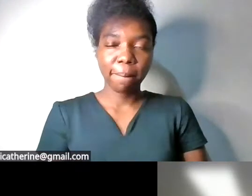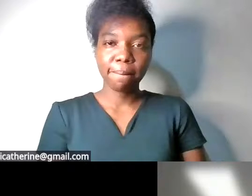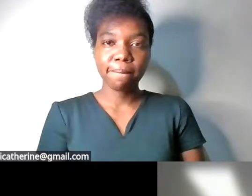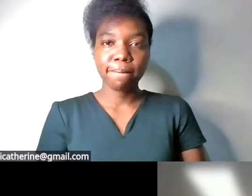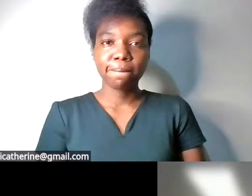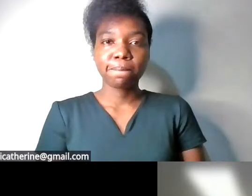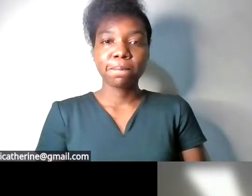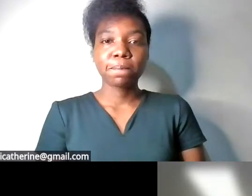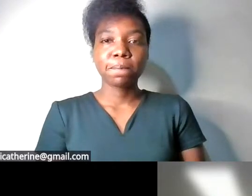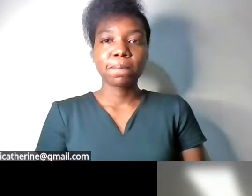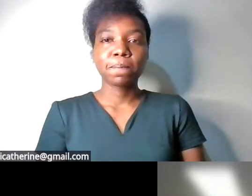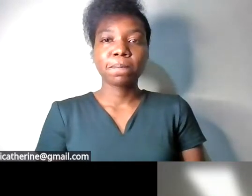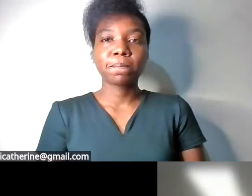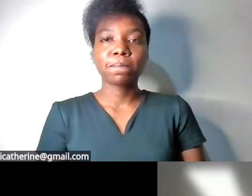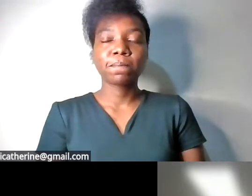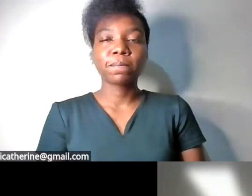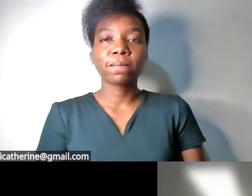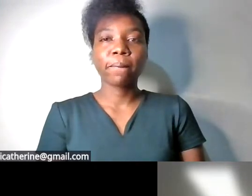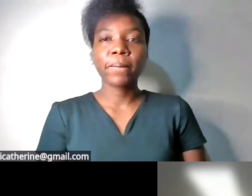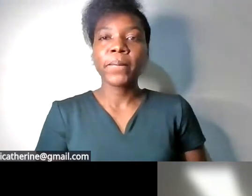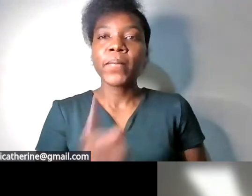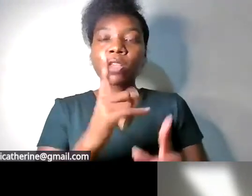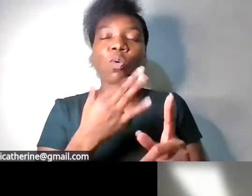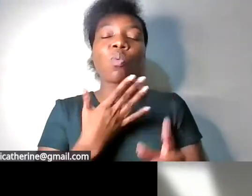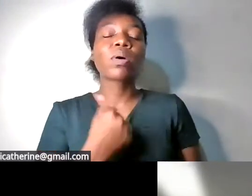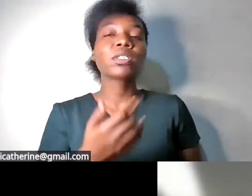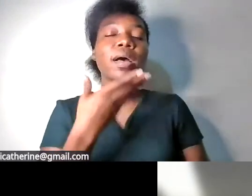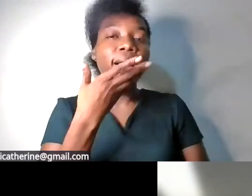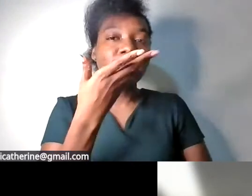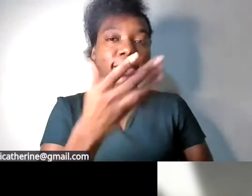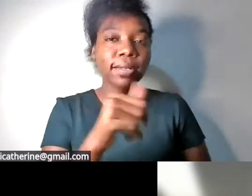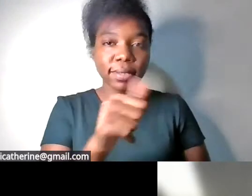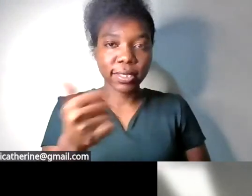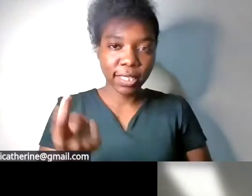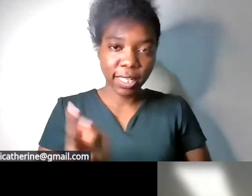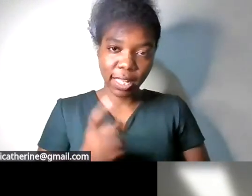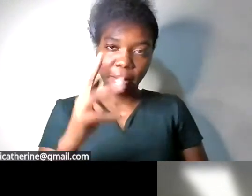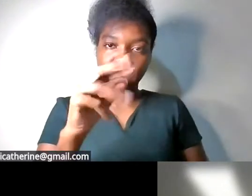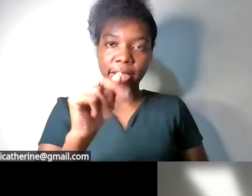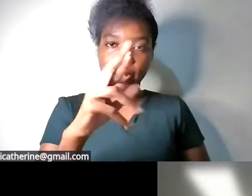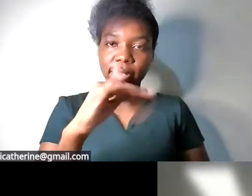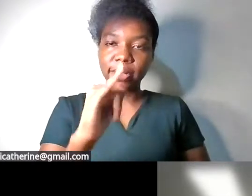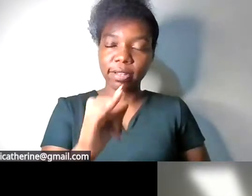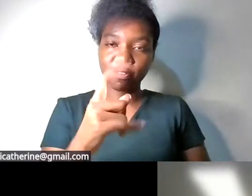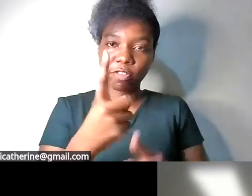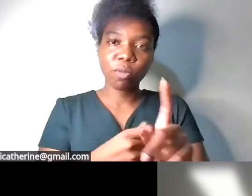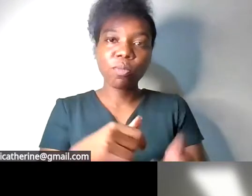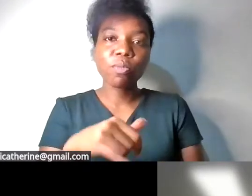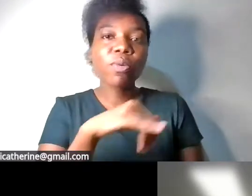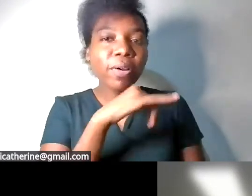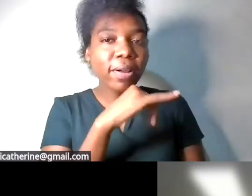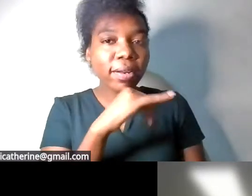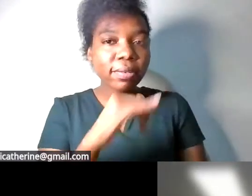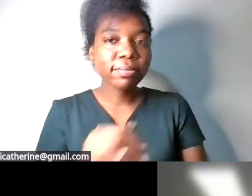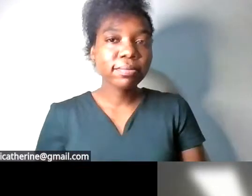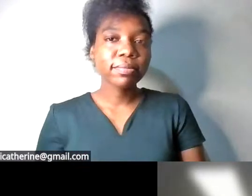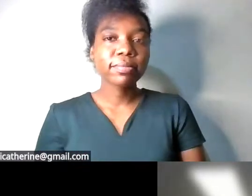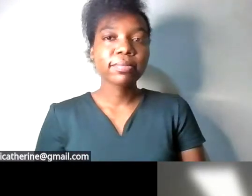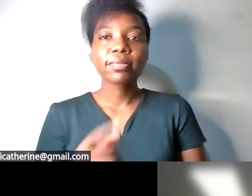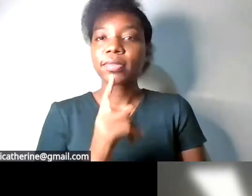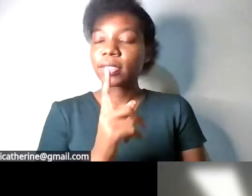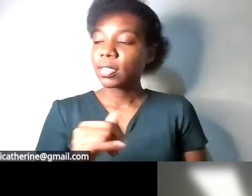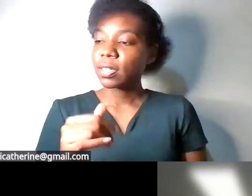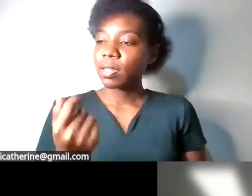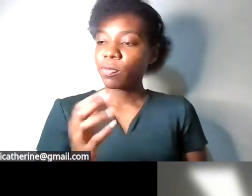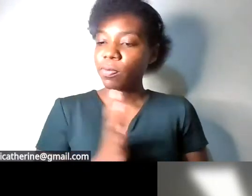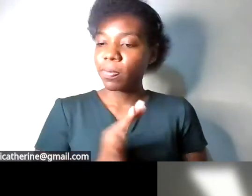are. I'd like to answer the lady. There's Mary Ethel, who is in Uganda, I believe. Mary Ethel is asking how easy it is